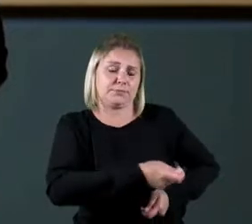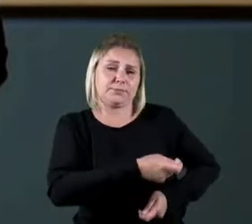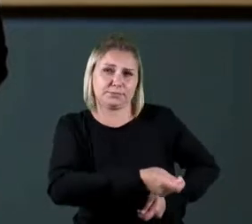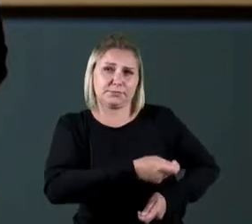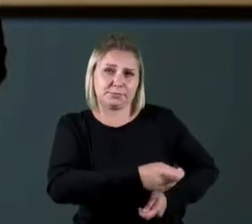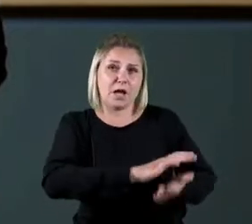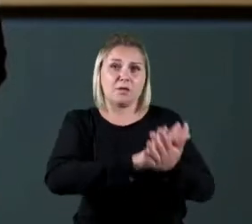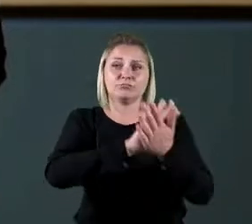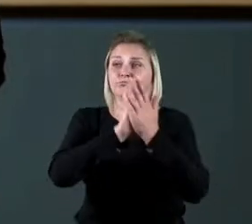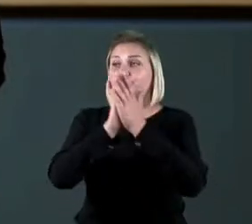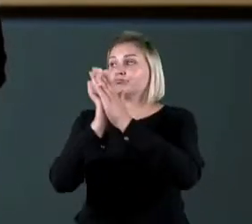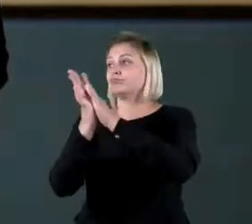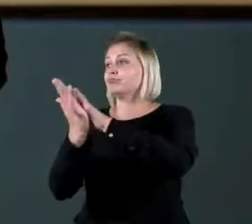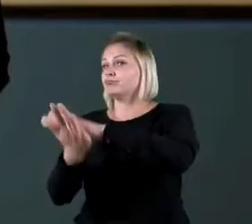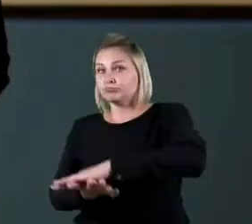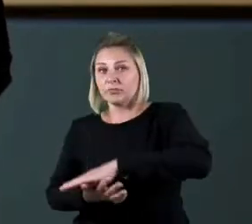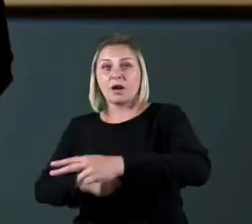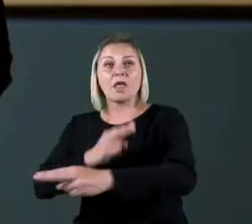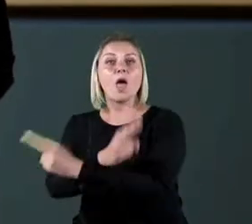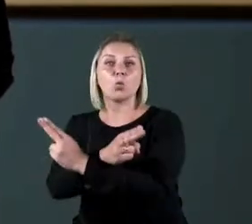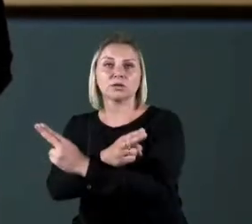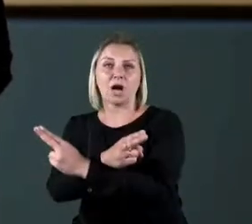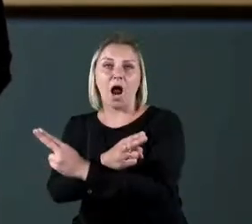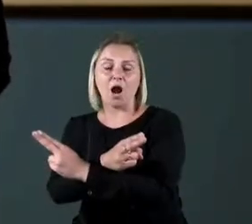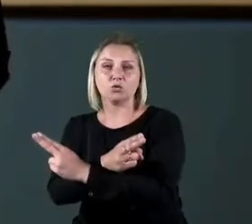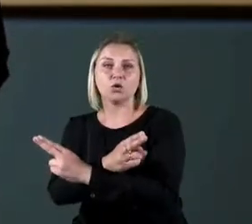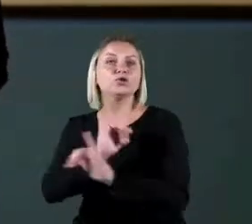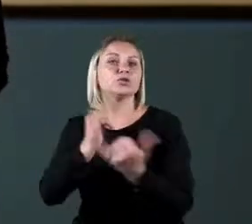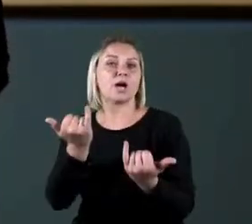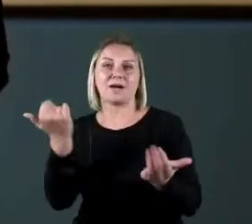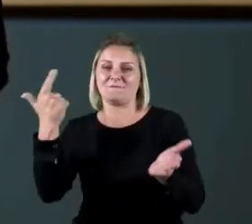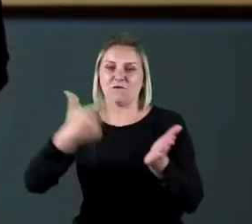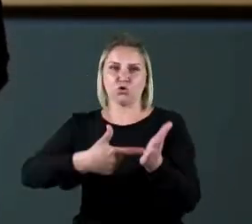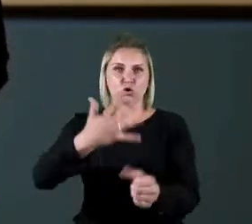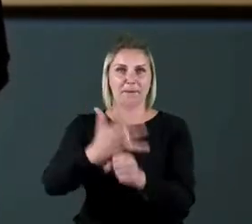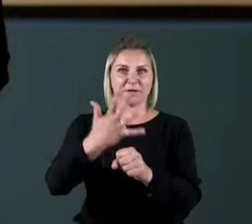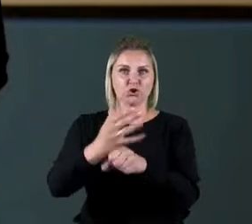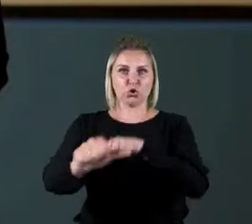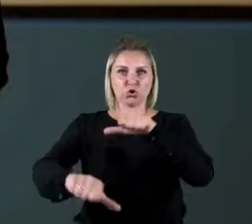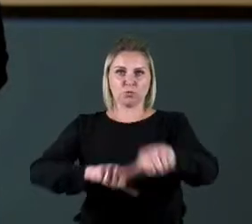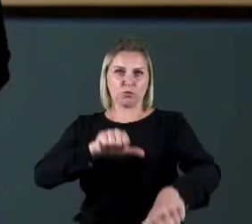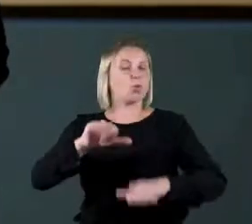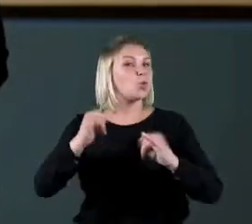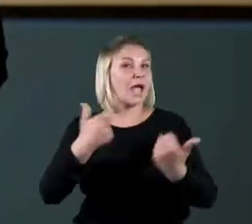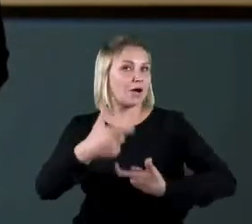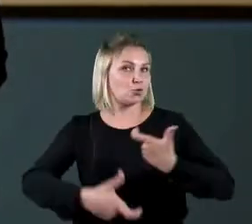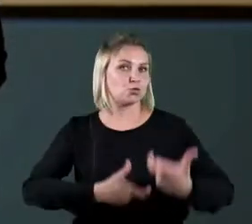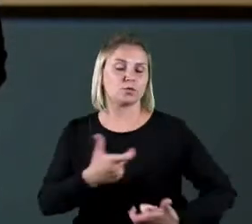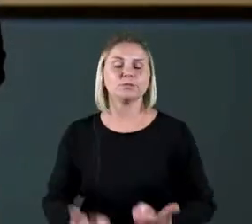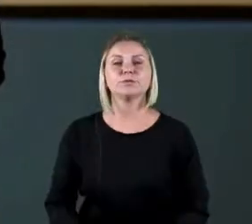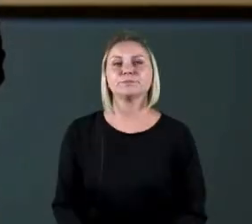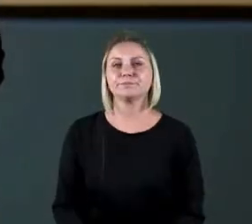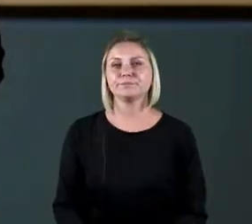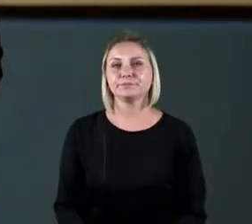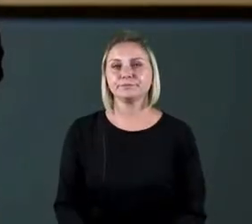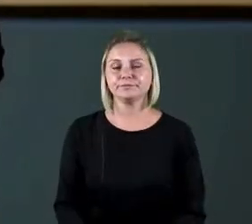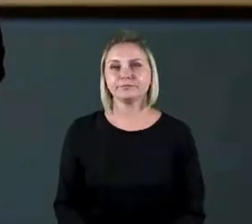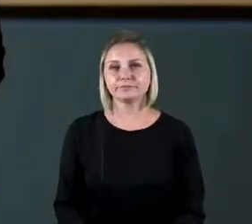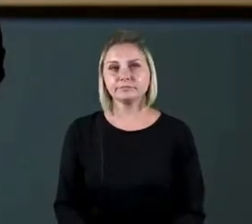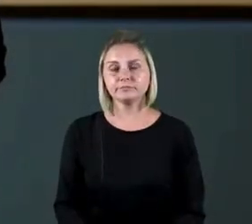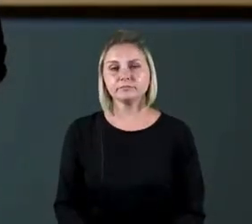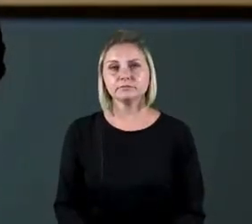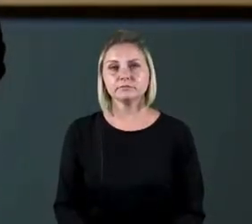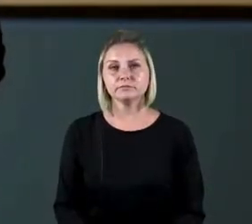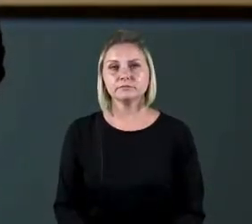for 2050, but also how do we cope with seaside recession, droughts, the new economic